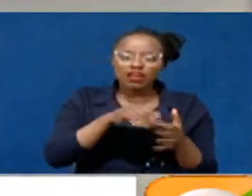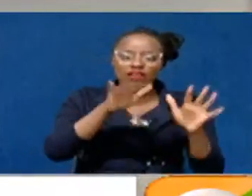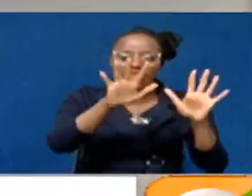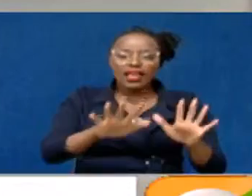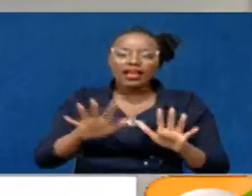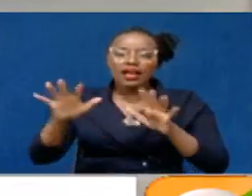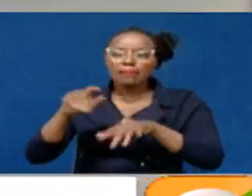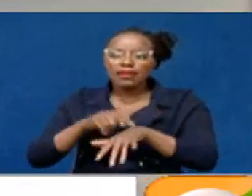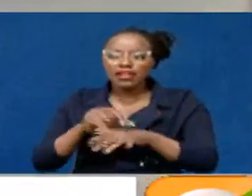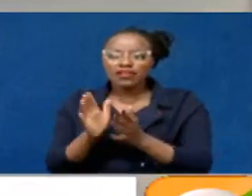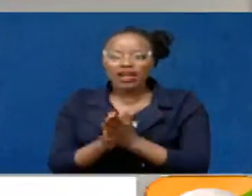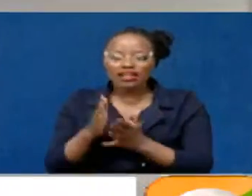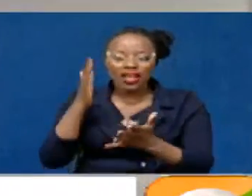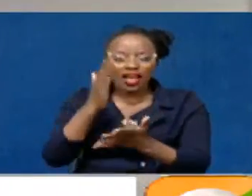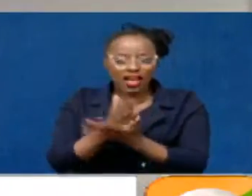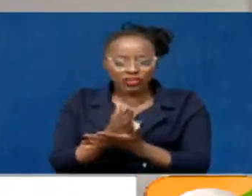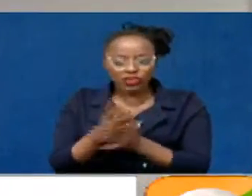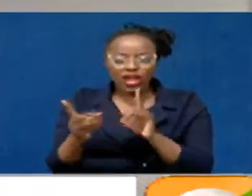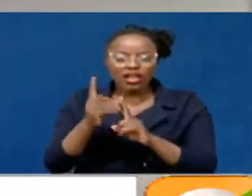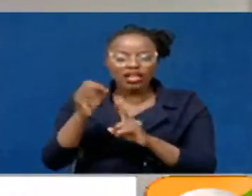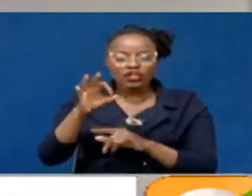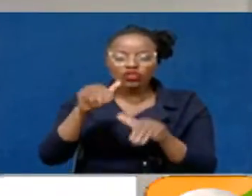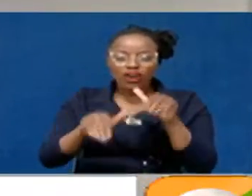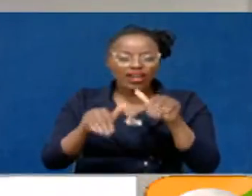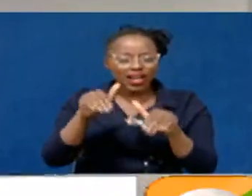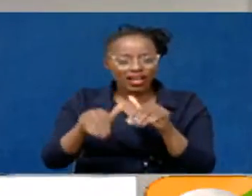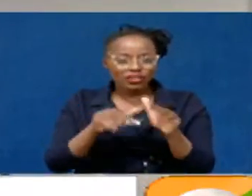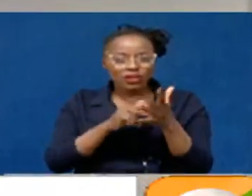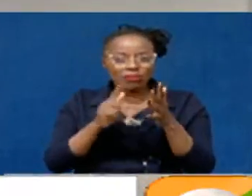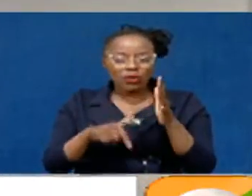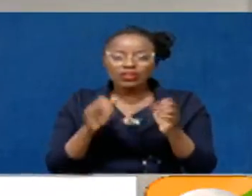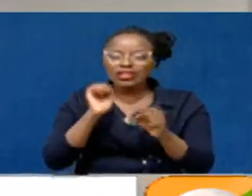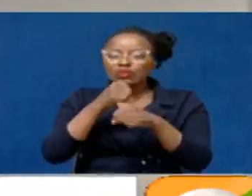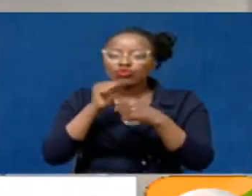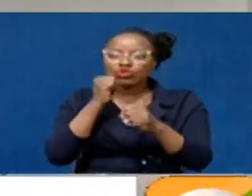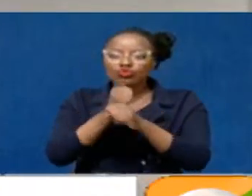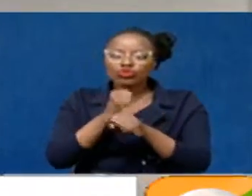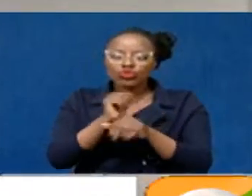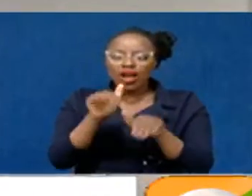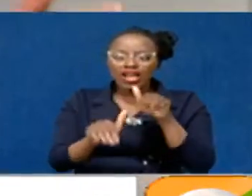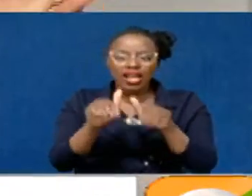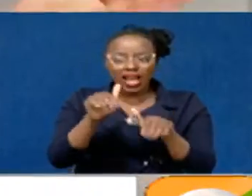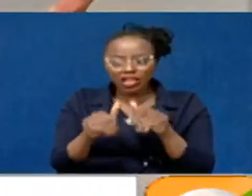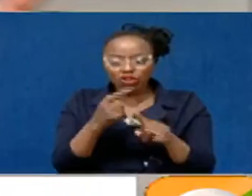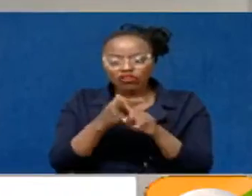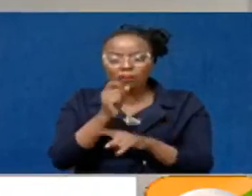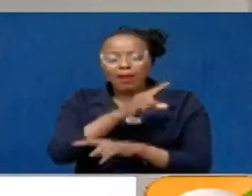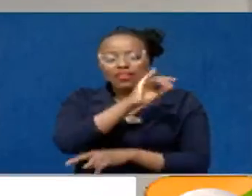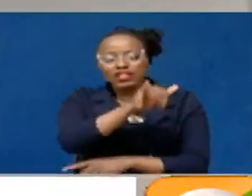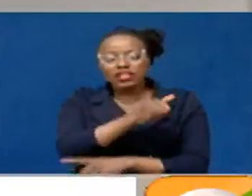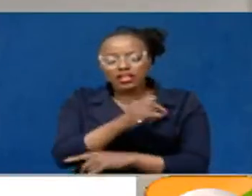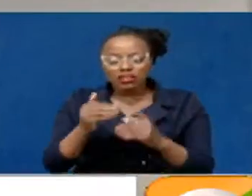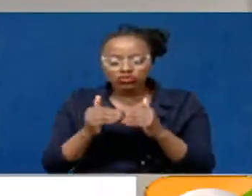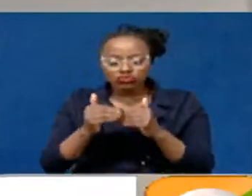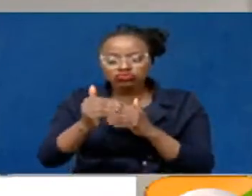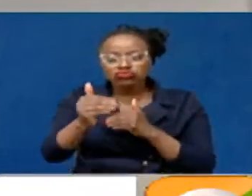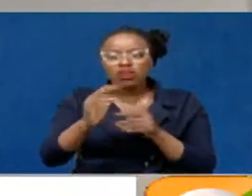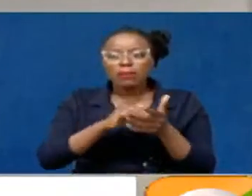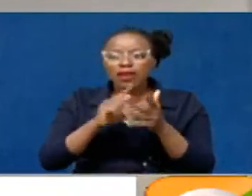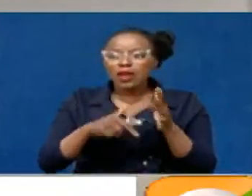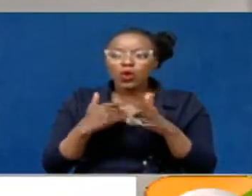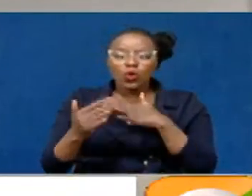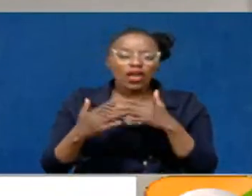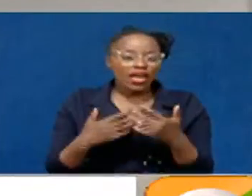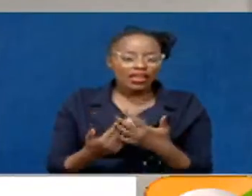campaign period, and the actual date of the by-election. So it is impractical to do a by-election from January onwards. So even